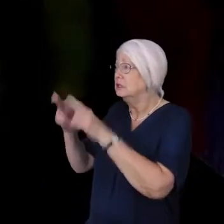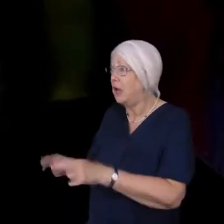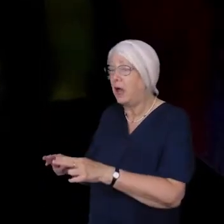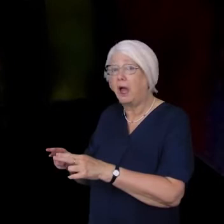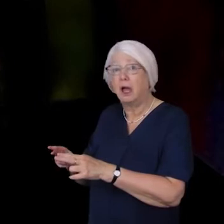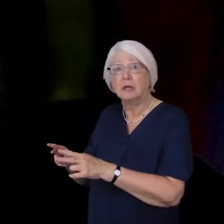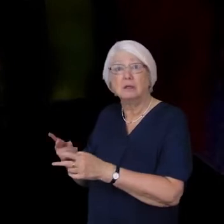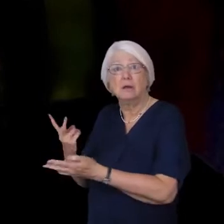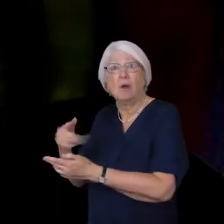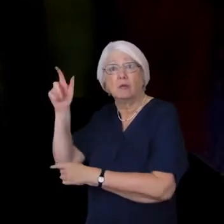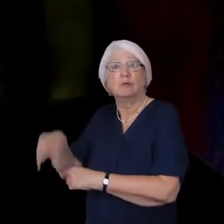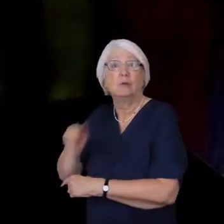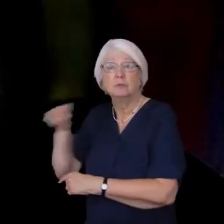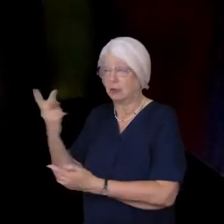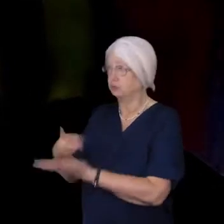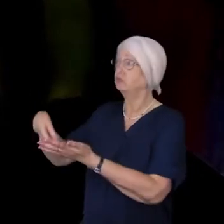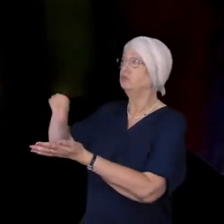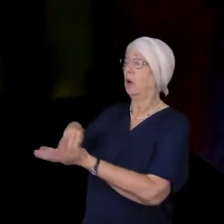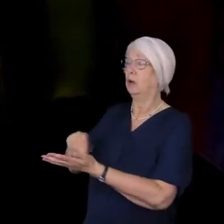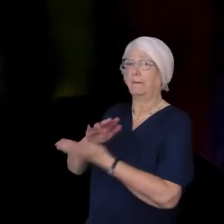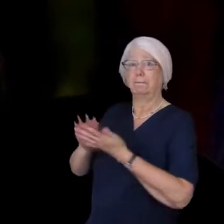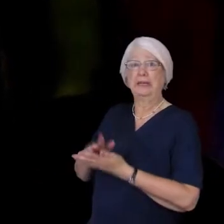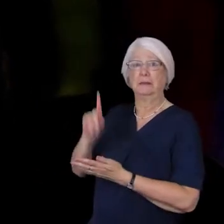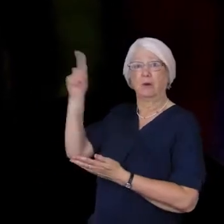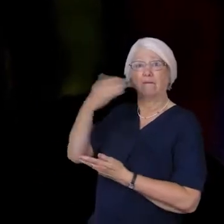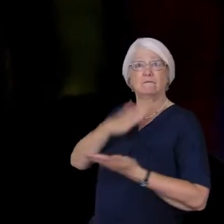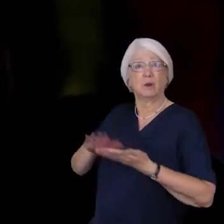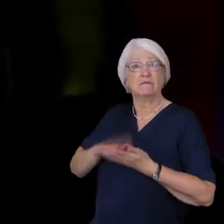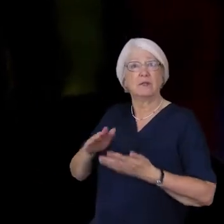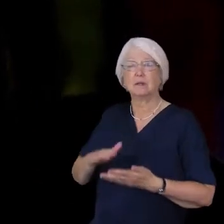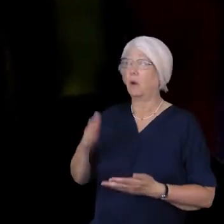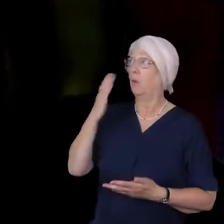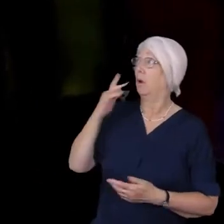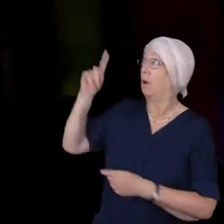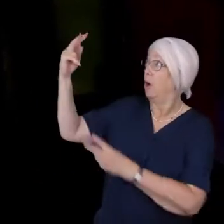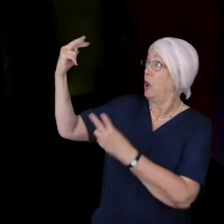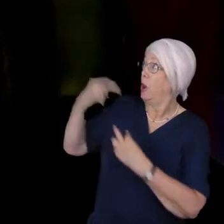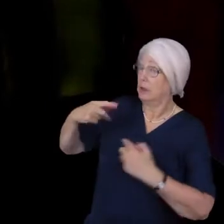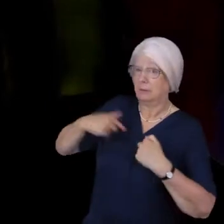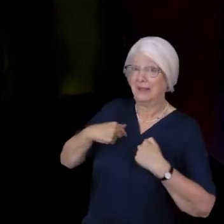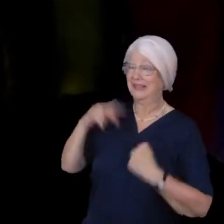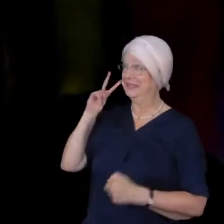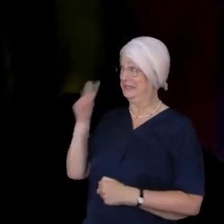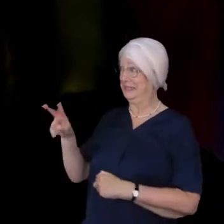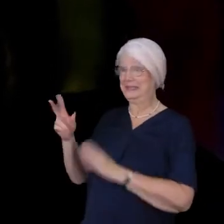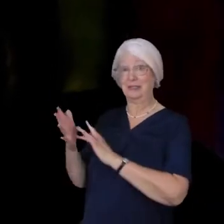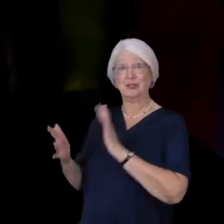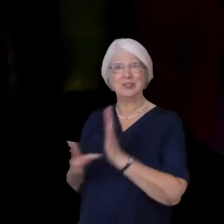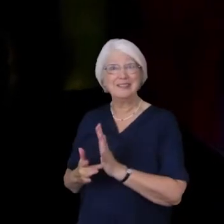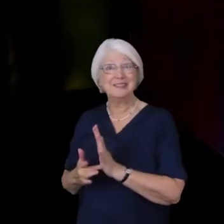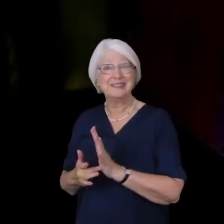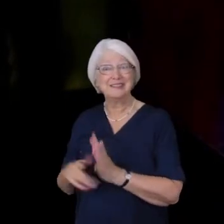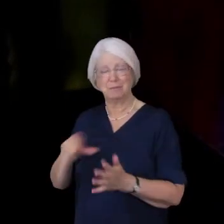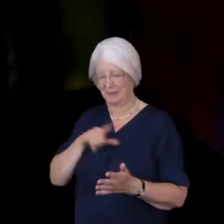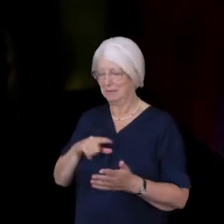we can be forgiven by God. When God looks at me, He sees the wonderfulness of Jesus, because my sin is